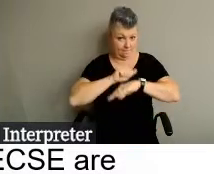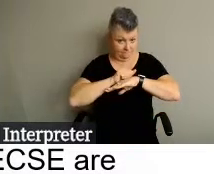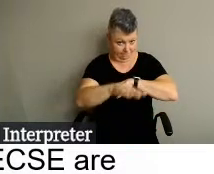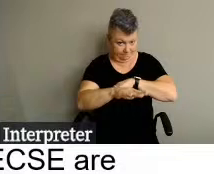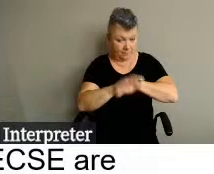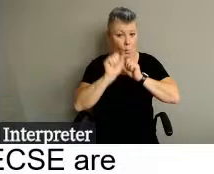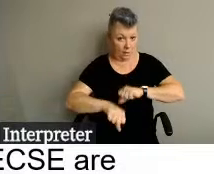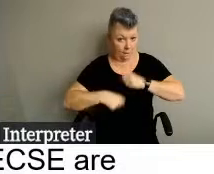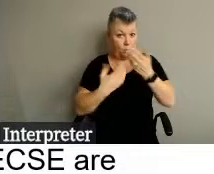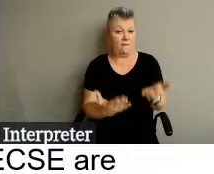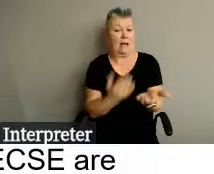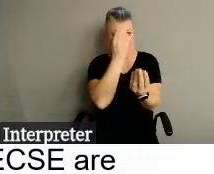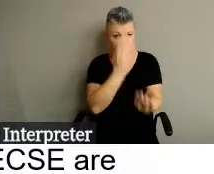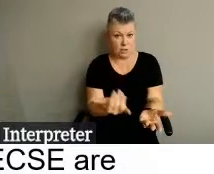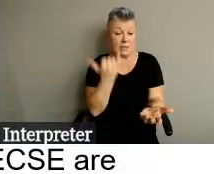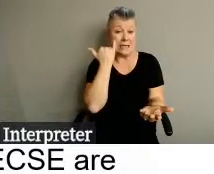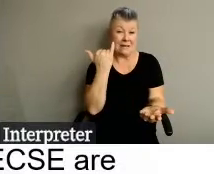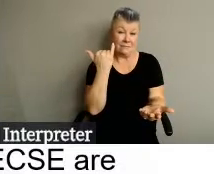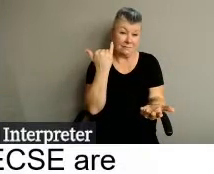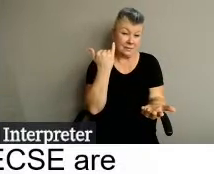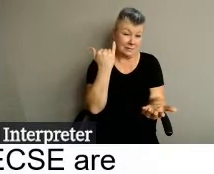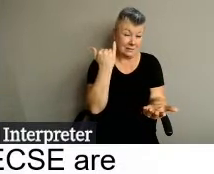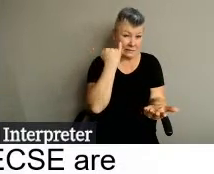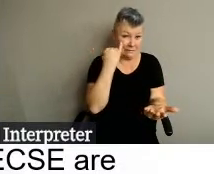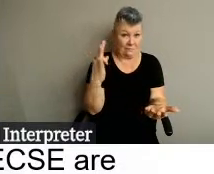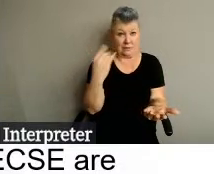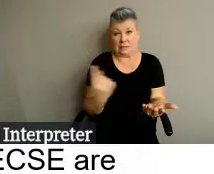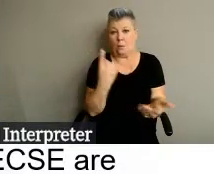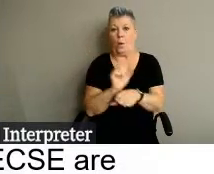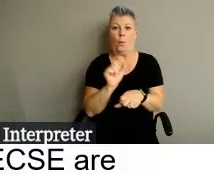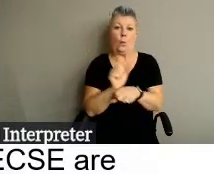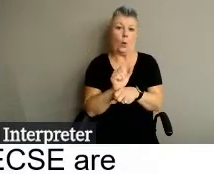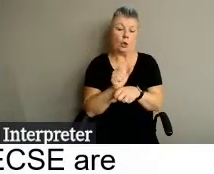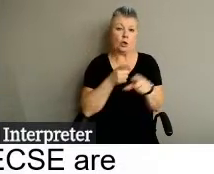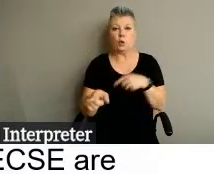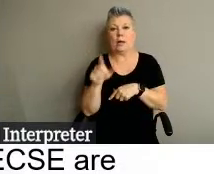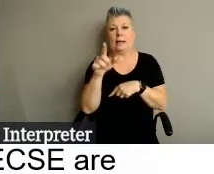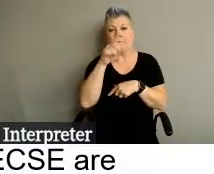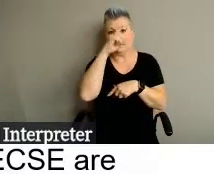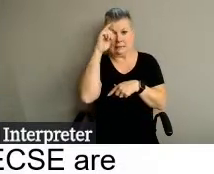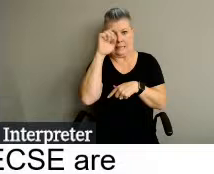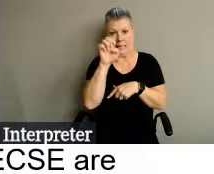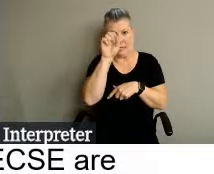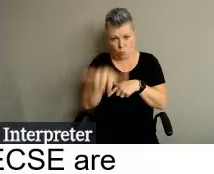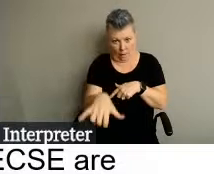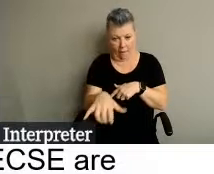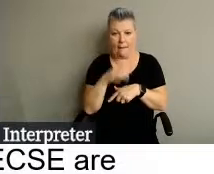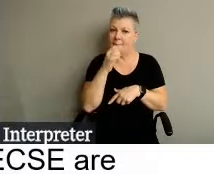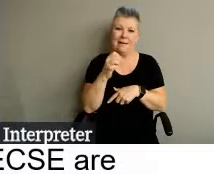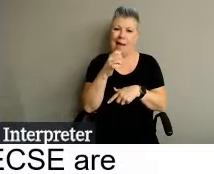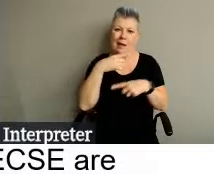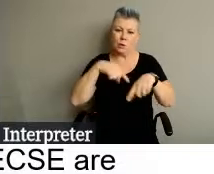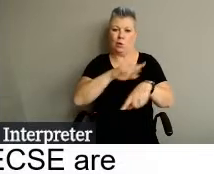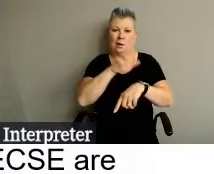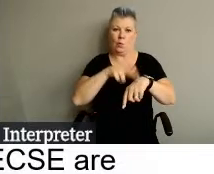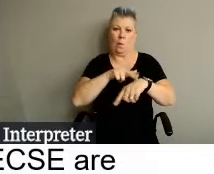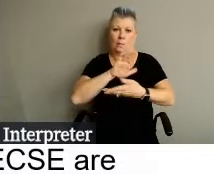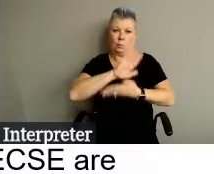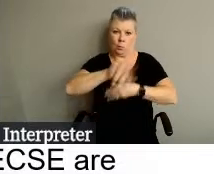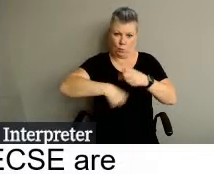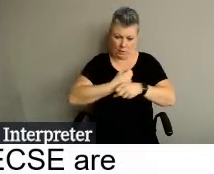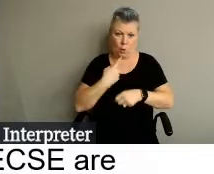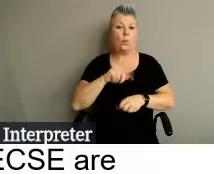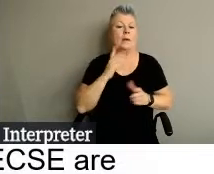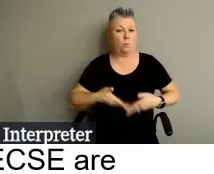provide information if we have someone who worked for us during ESY, who didn't work during the regular school year, so notification that we're able to